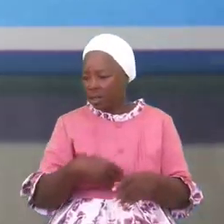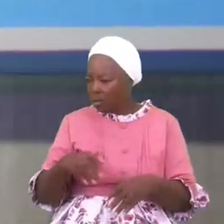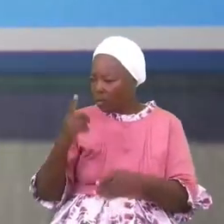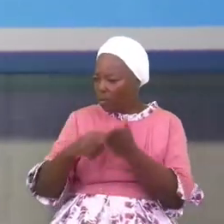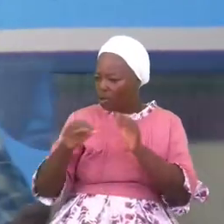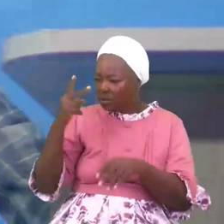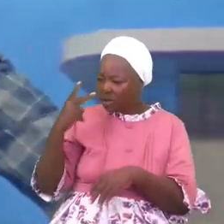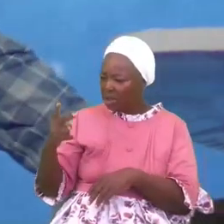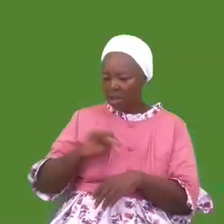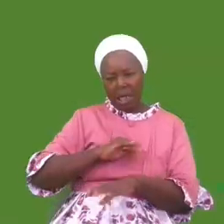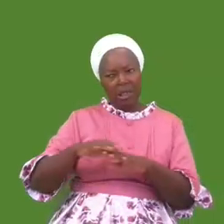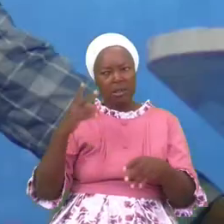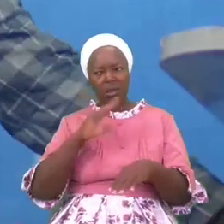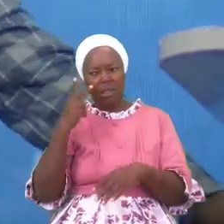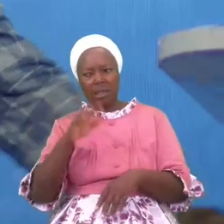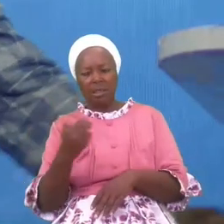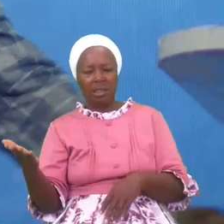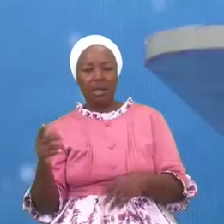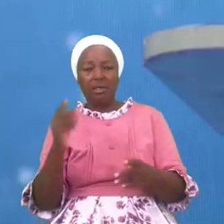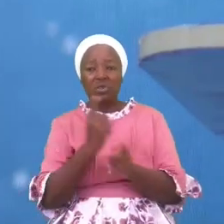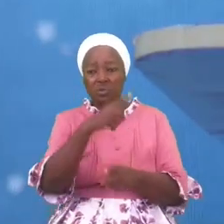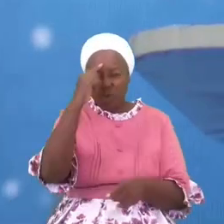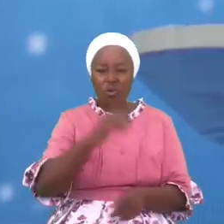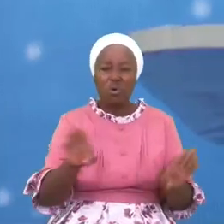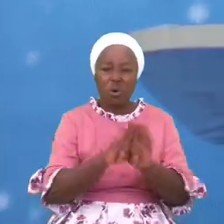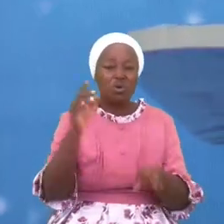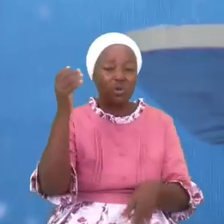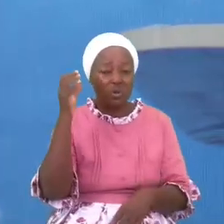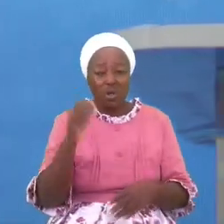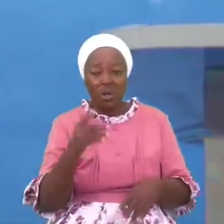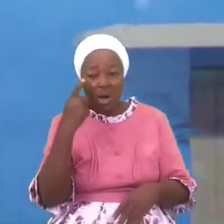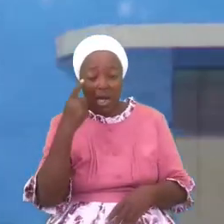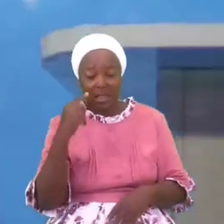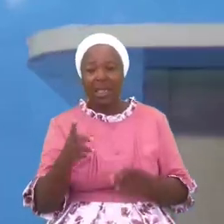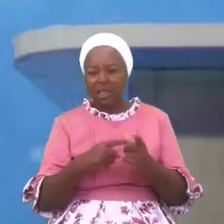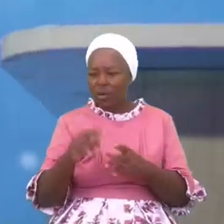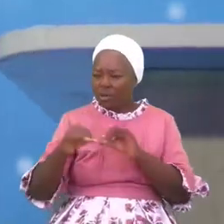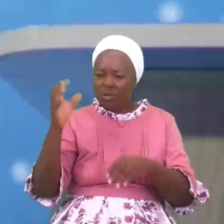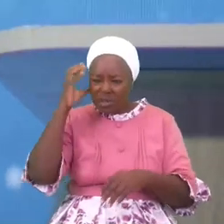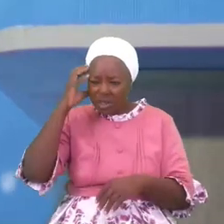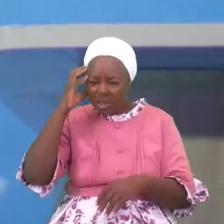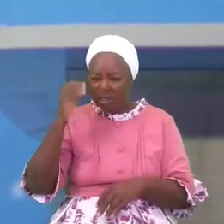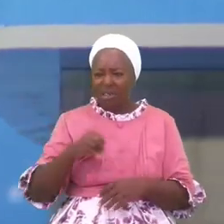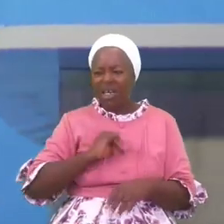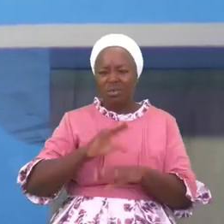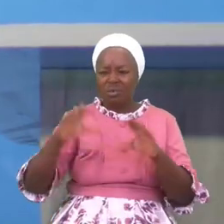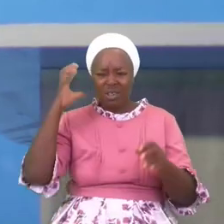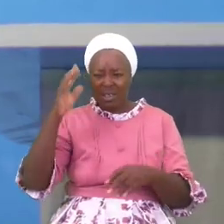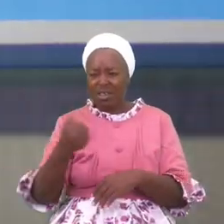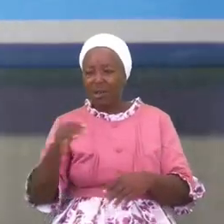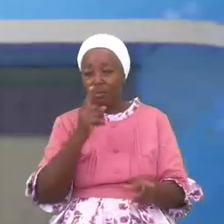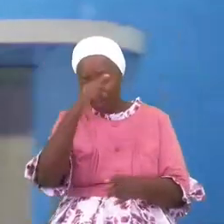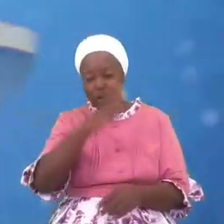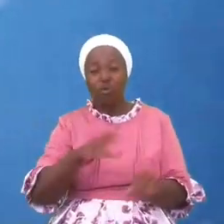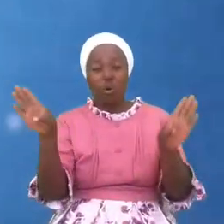had nothing because you blocked your ears. There are people that block their own salvation away from